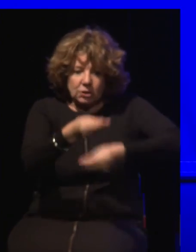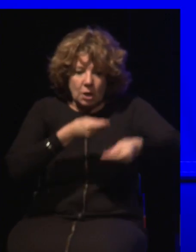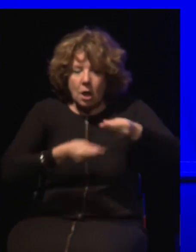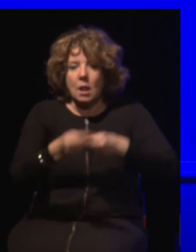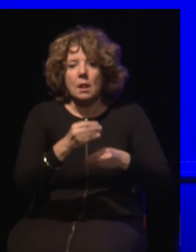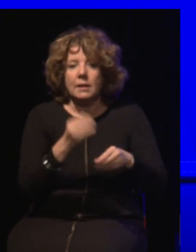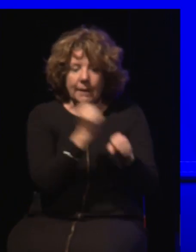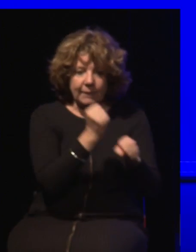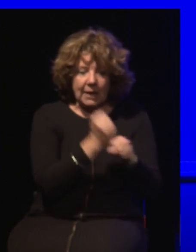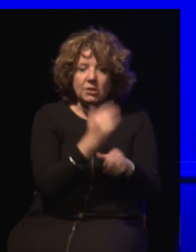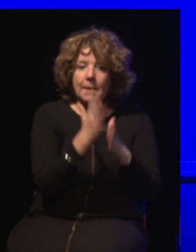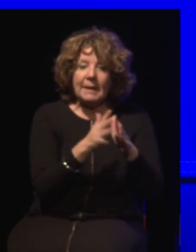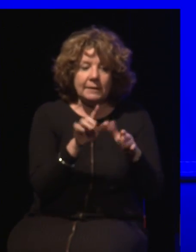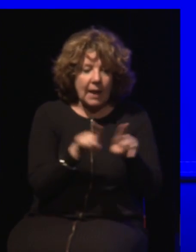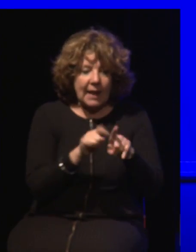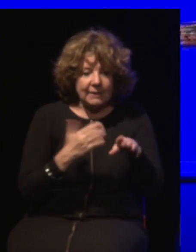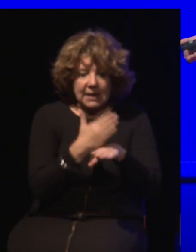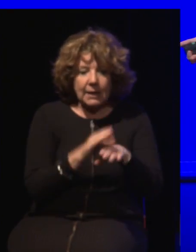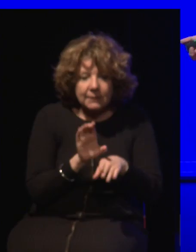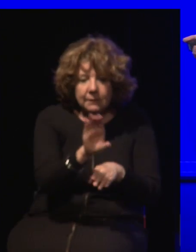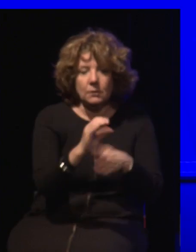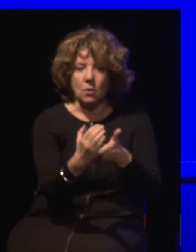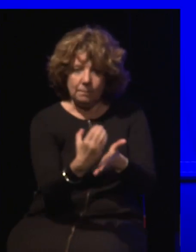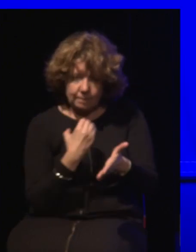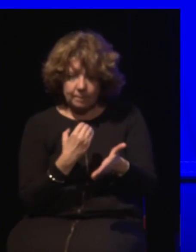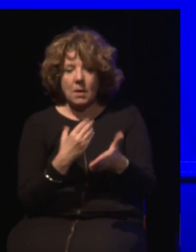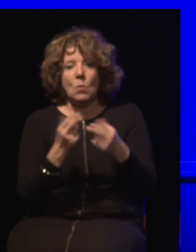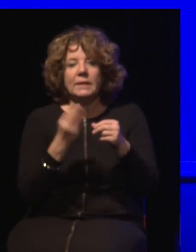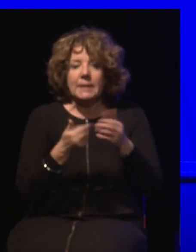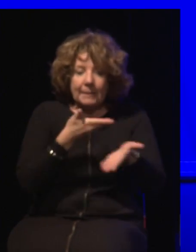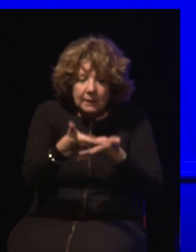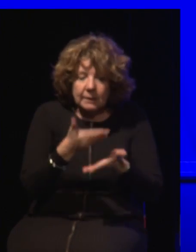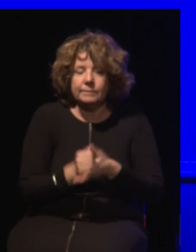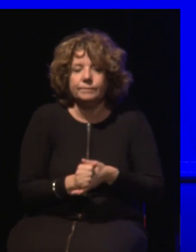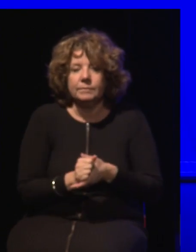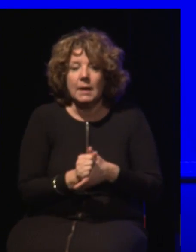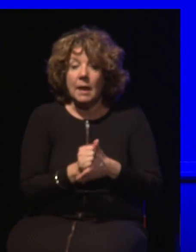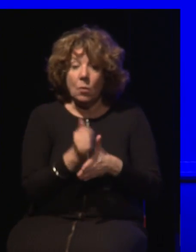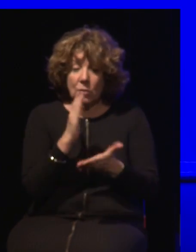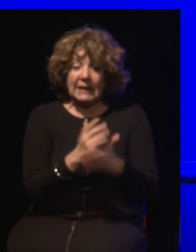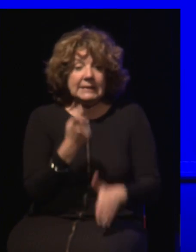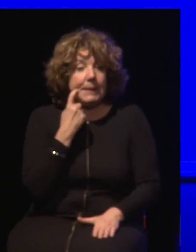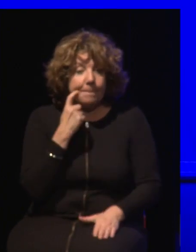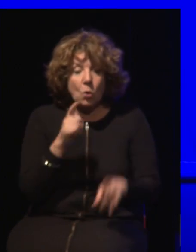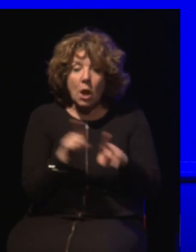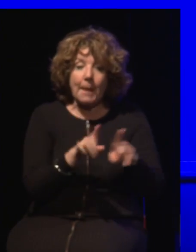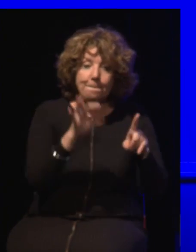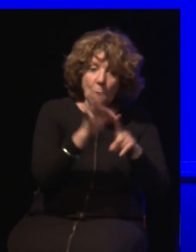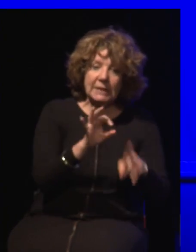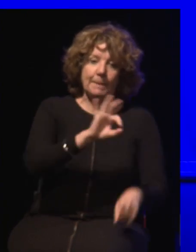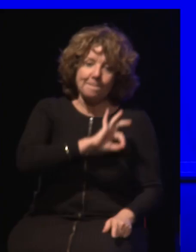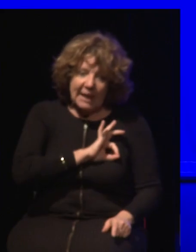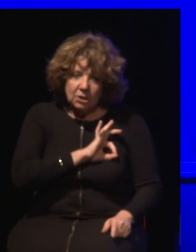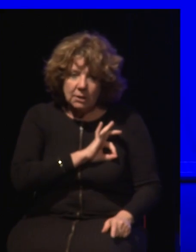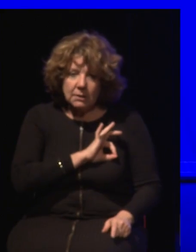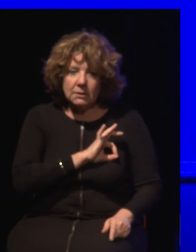others. The mechanics here tend to be simple, like points, badges, and leaderboards, and a lot of examples here rely